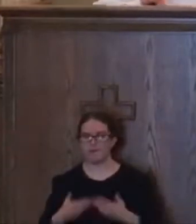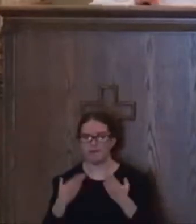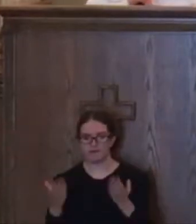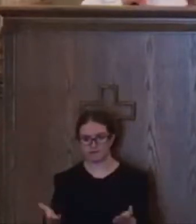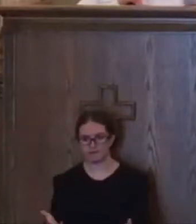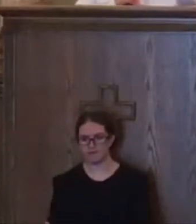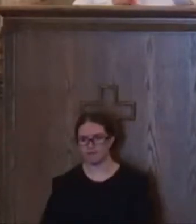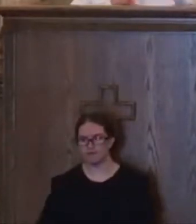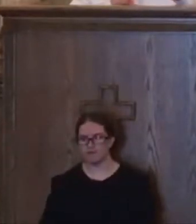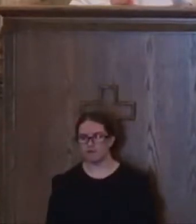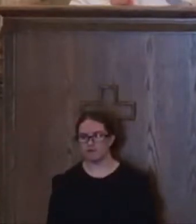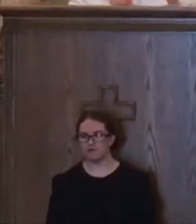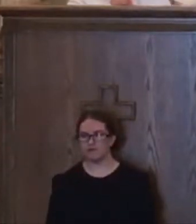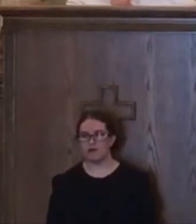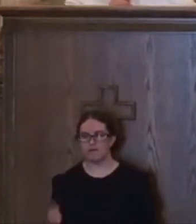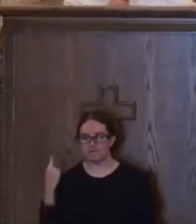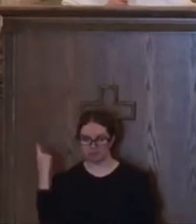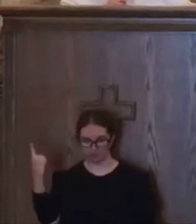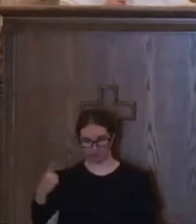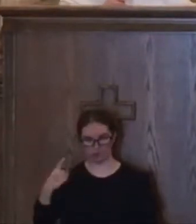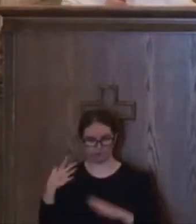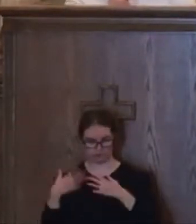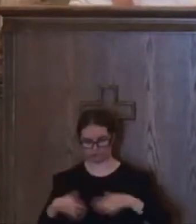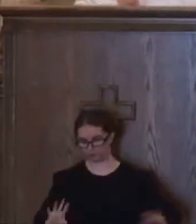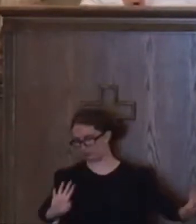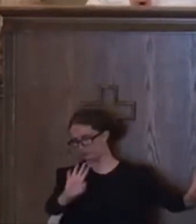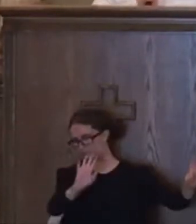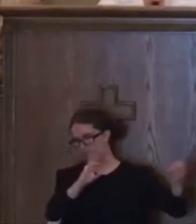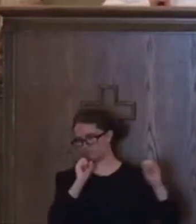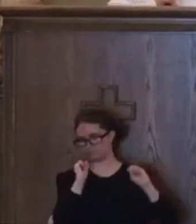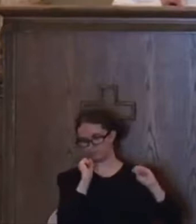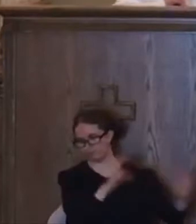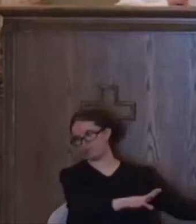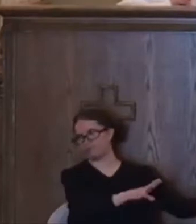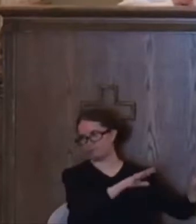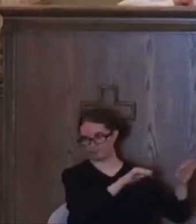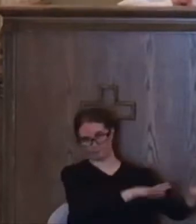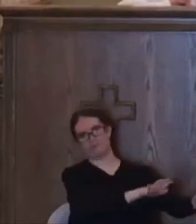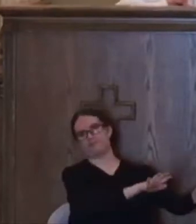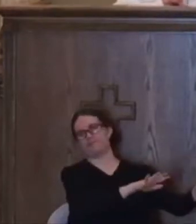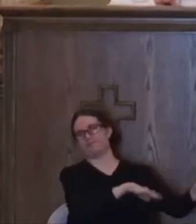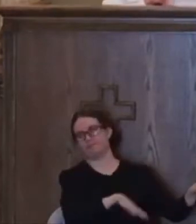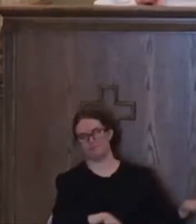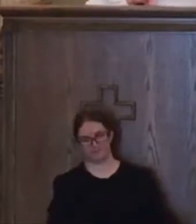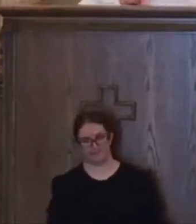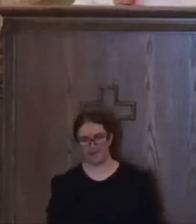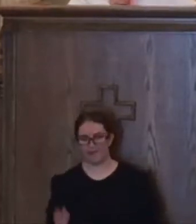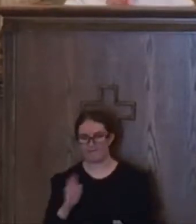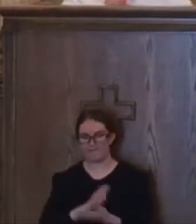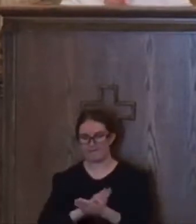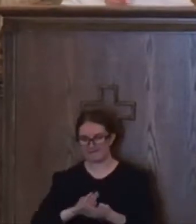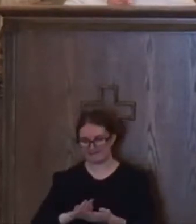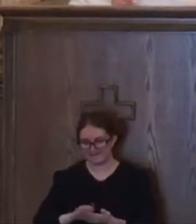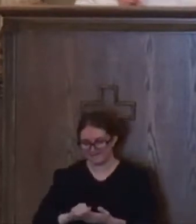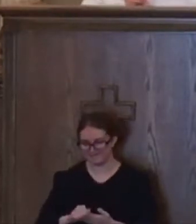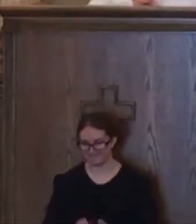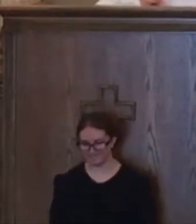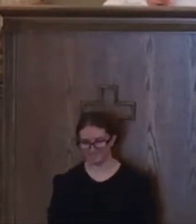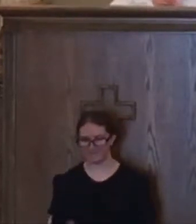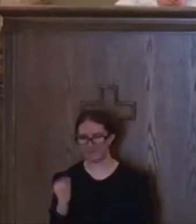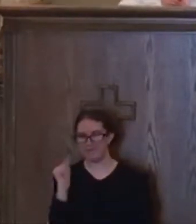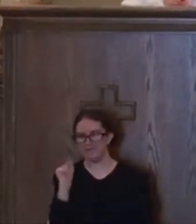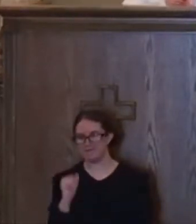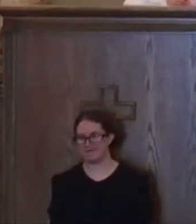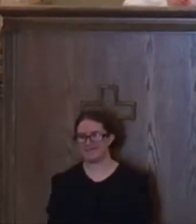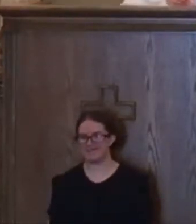to her just so she will leave me alone. Just so she will quiet down and let me have some peace for a little